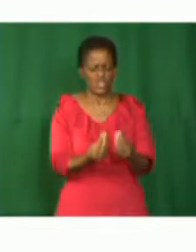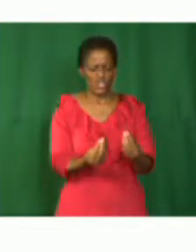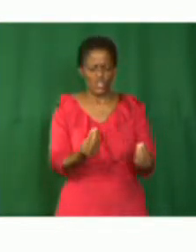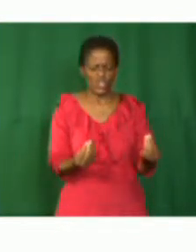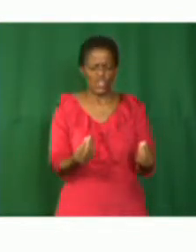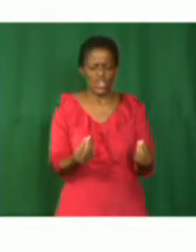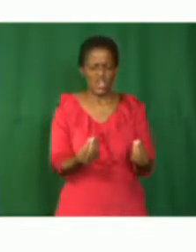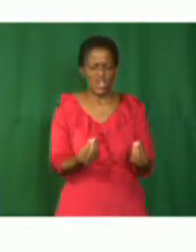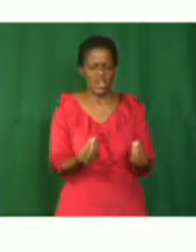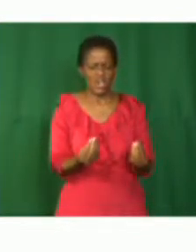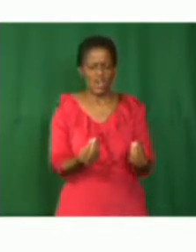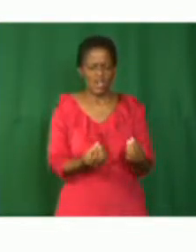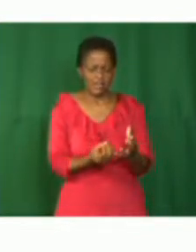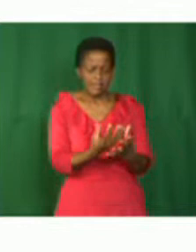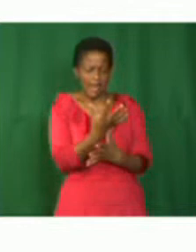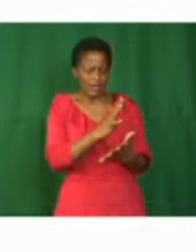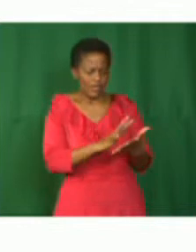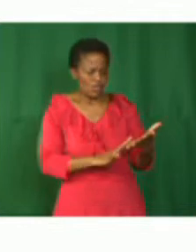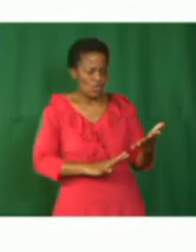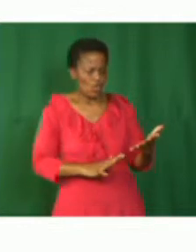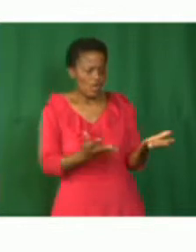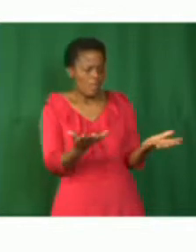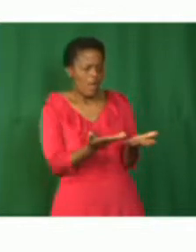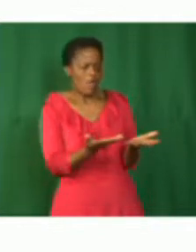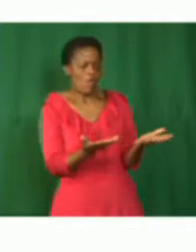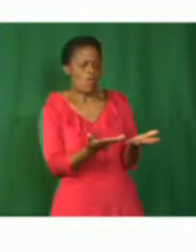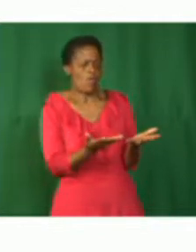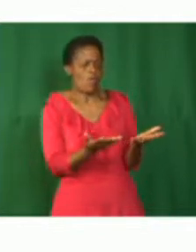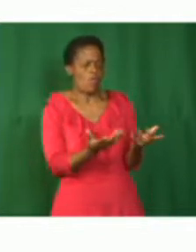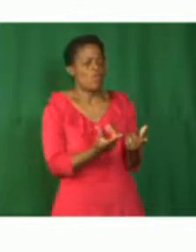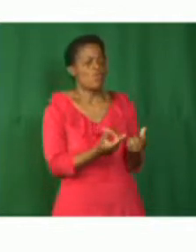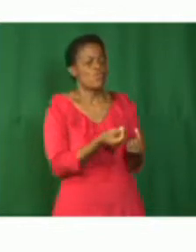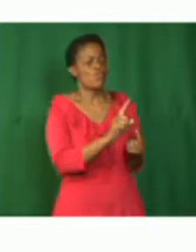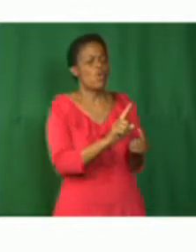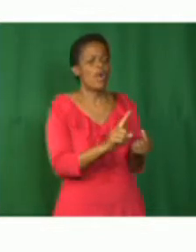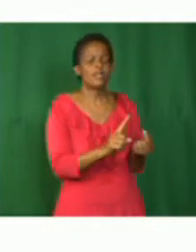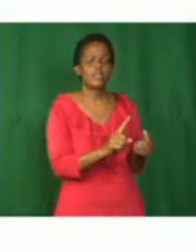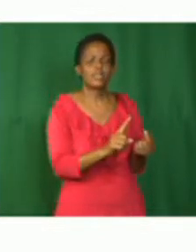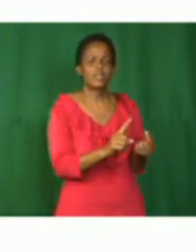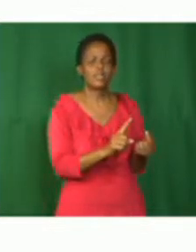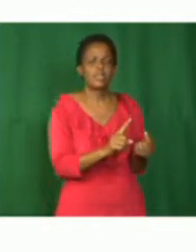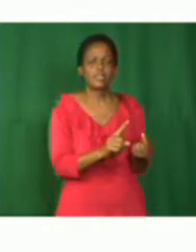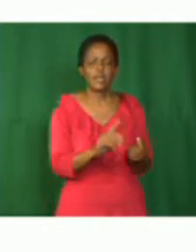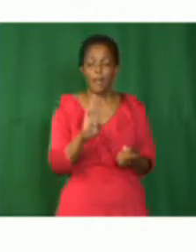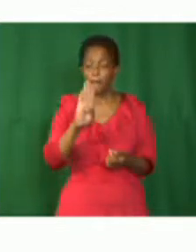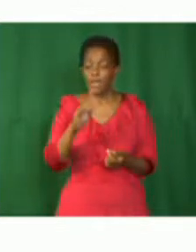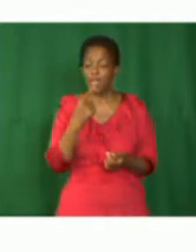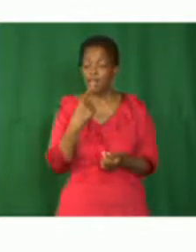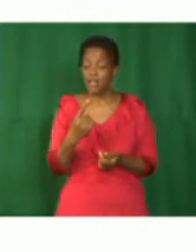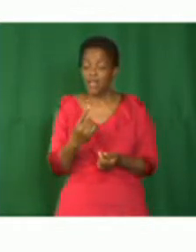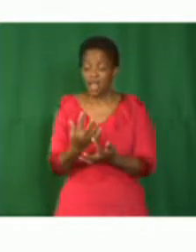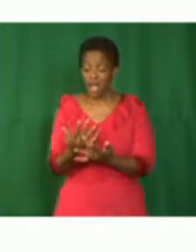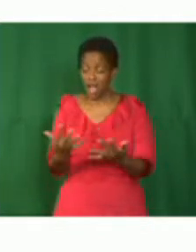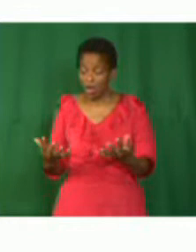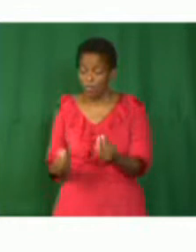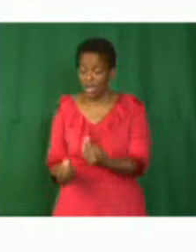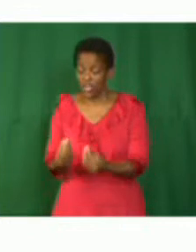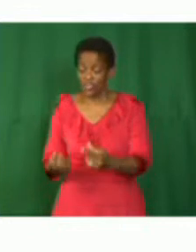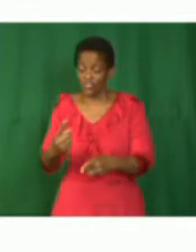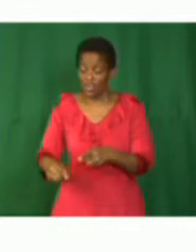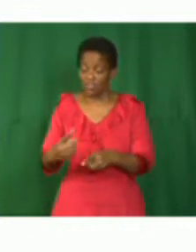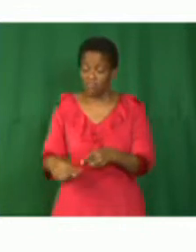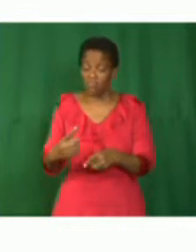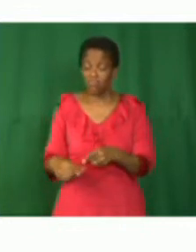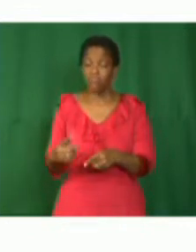story and what were they doing? Number 2b, how many children were playing together? Number C